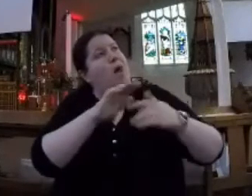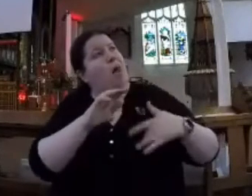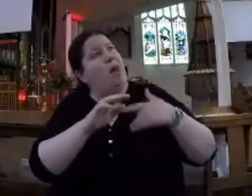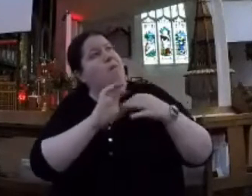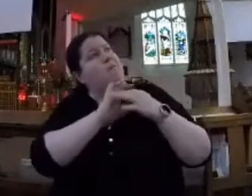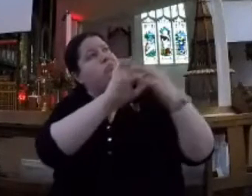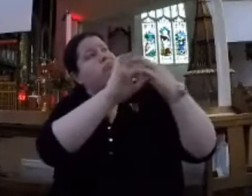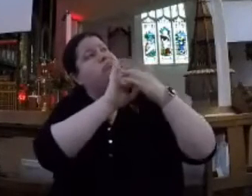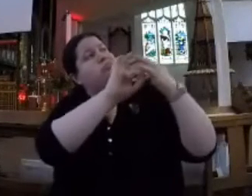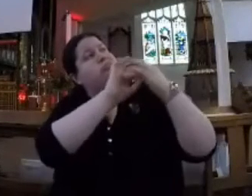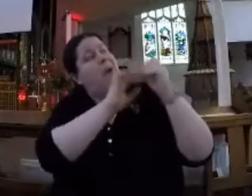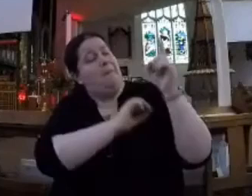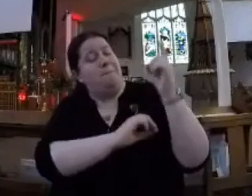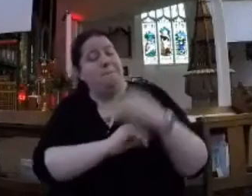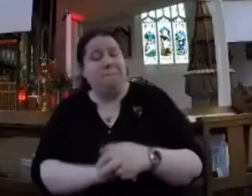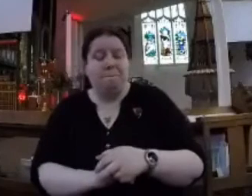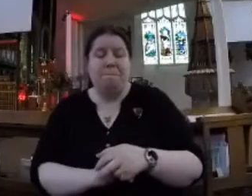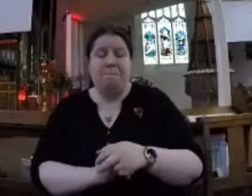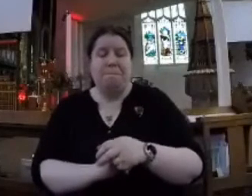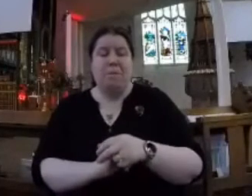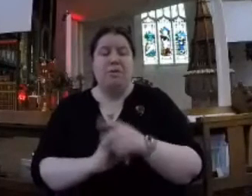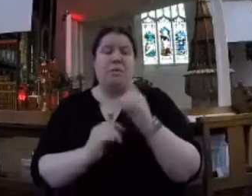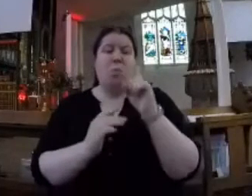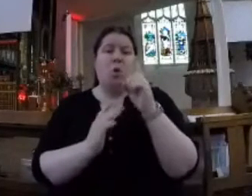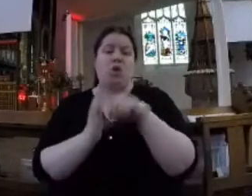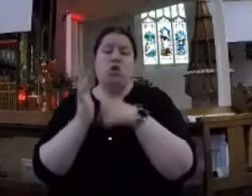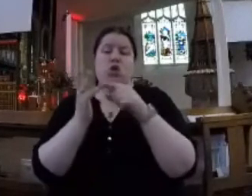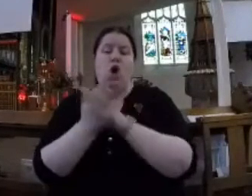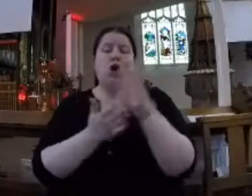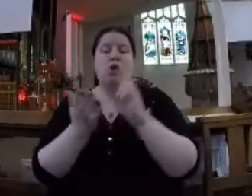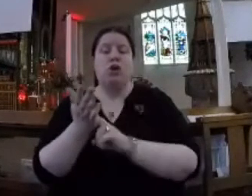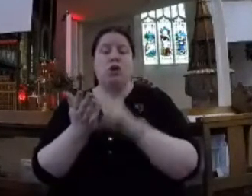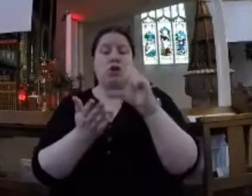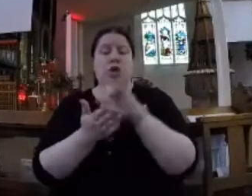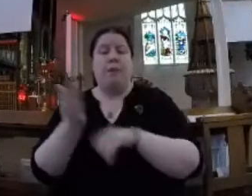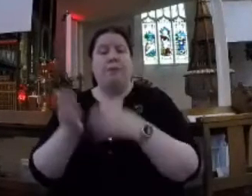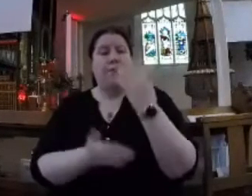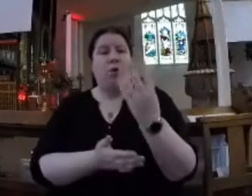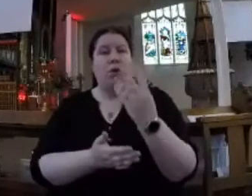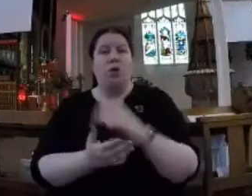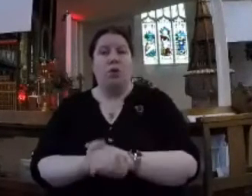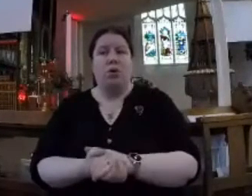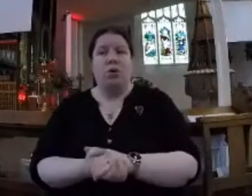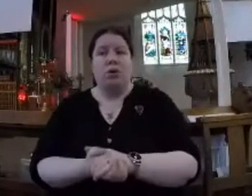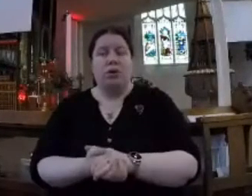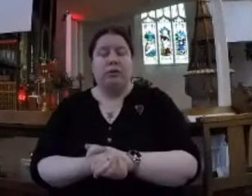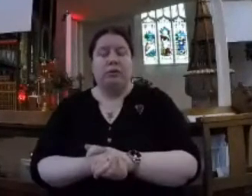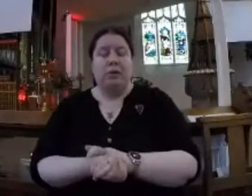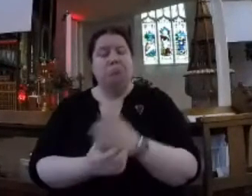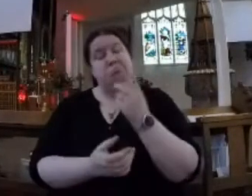I want to end with these words from 1 John 4. I might even read them twice because I think they're amazing.